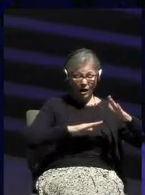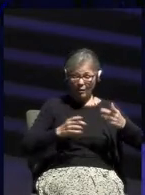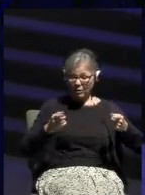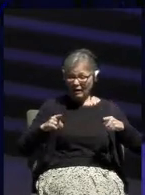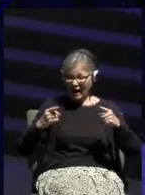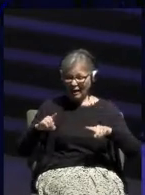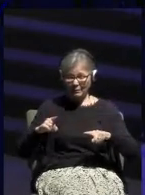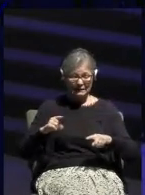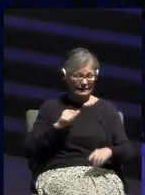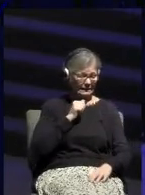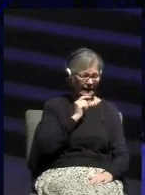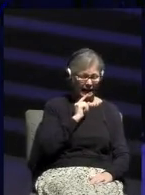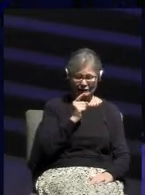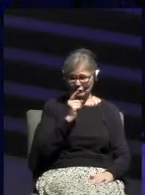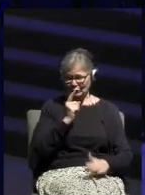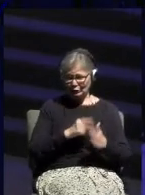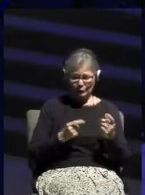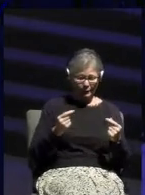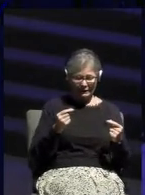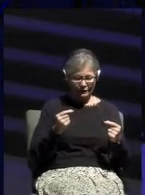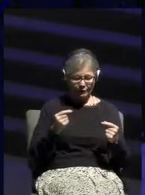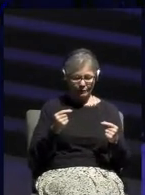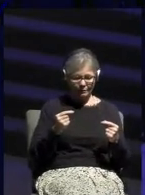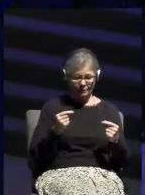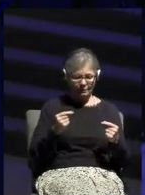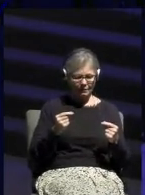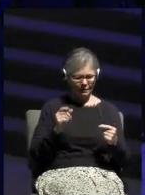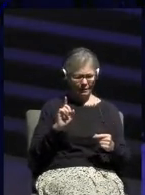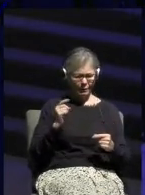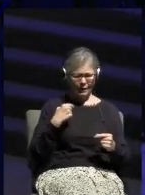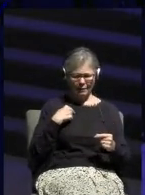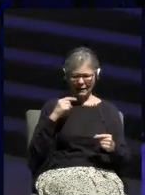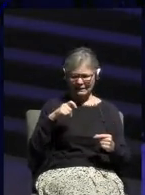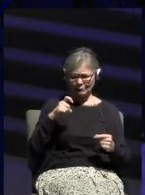of uncertainty that we know where we live.